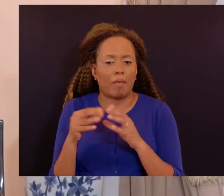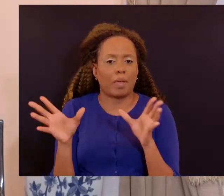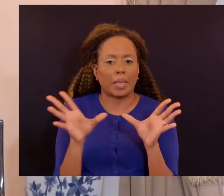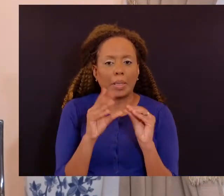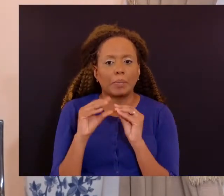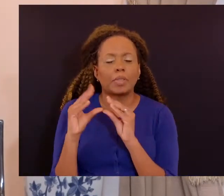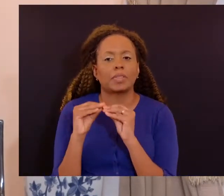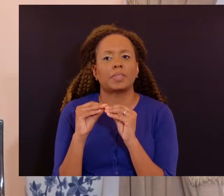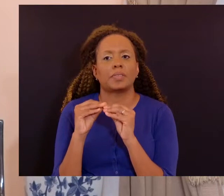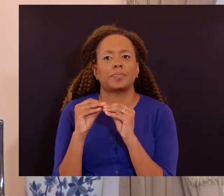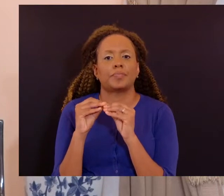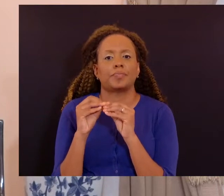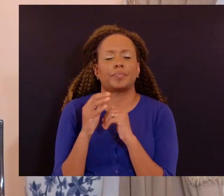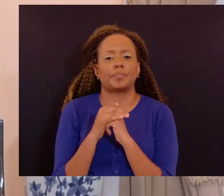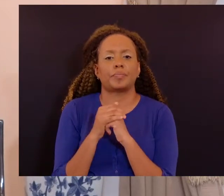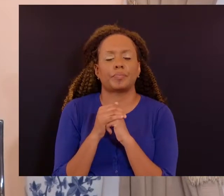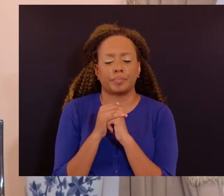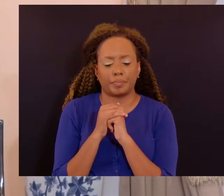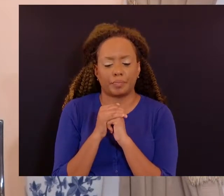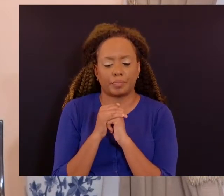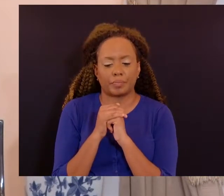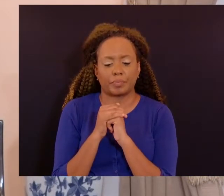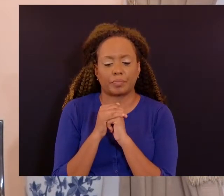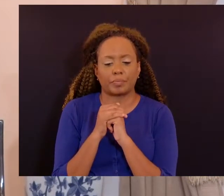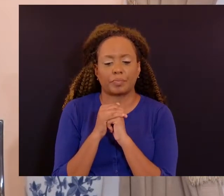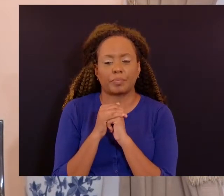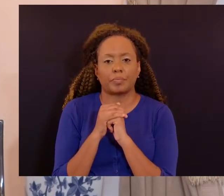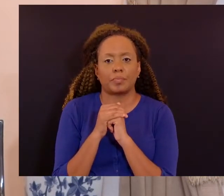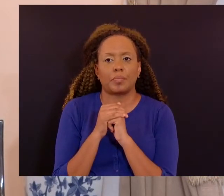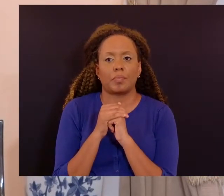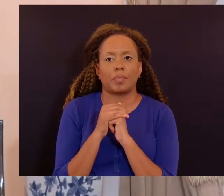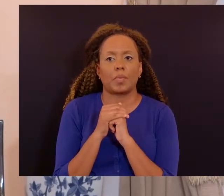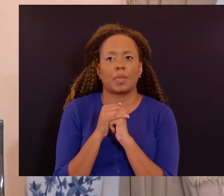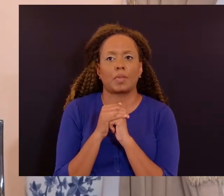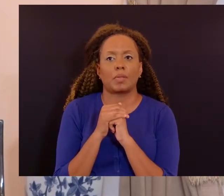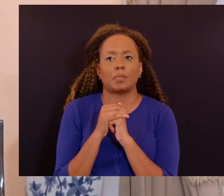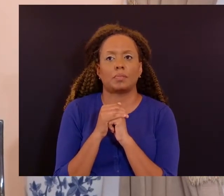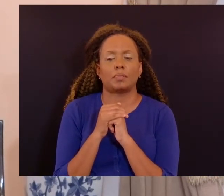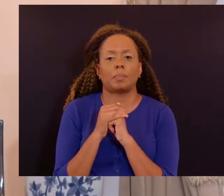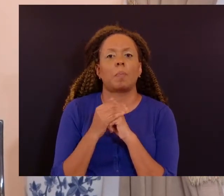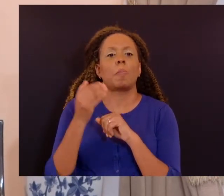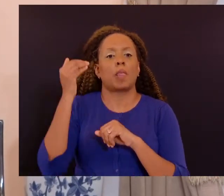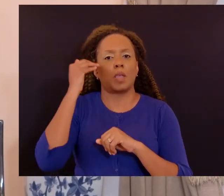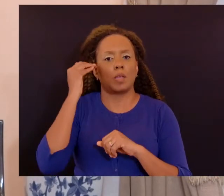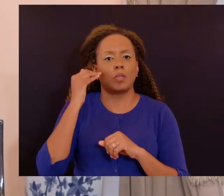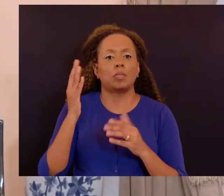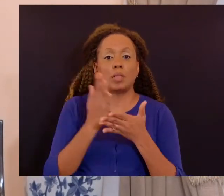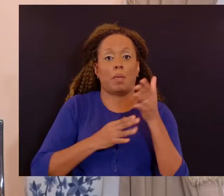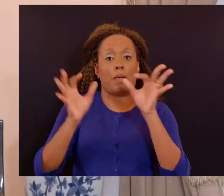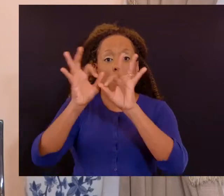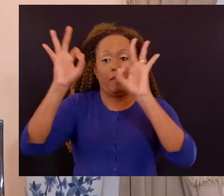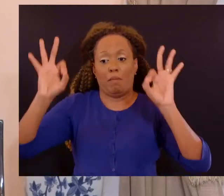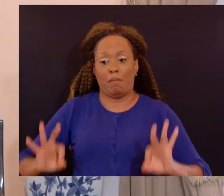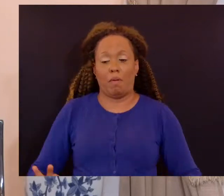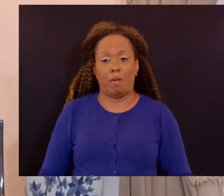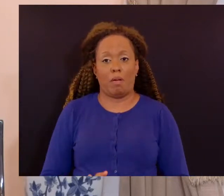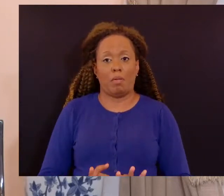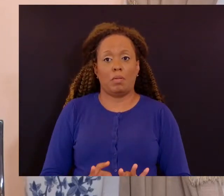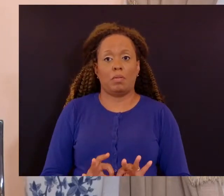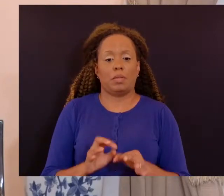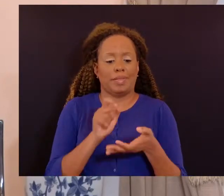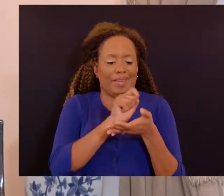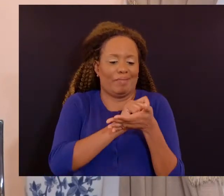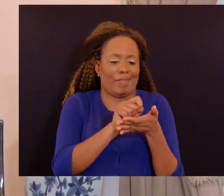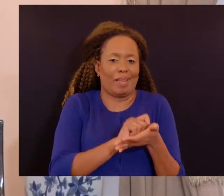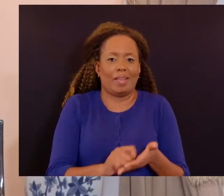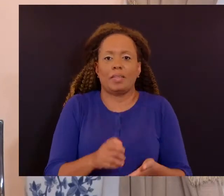things. We recognize, though, that many of the times they fill in the forms manually. And obviously with technology, and all of